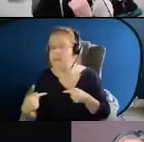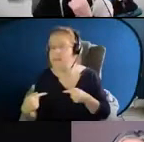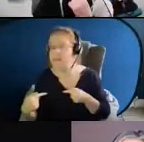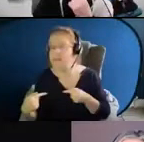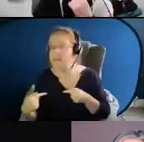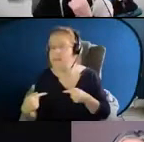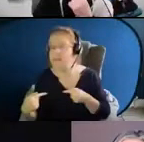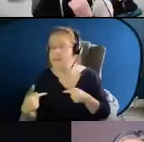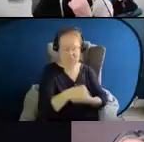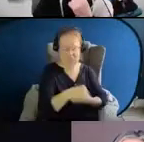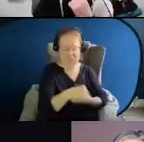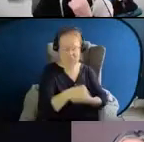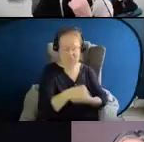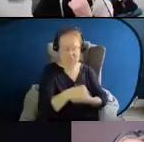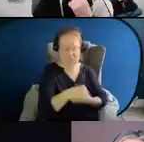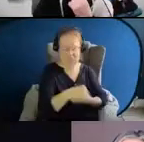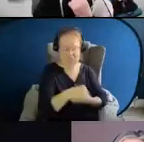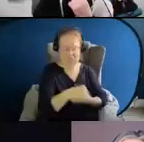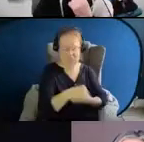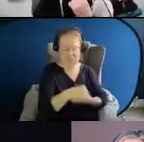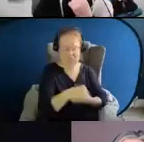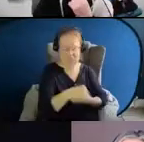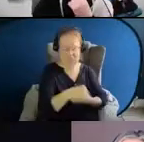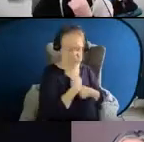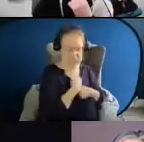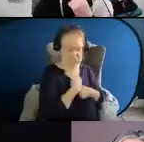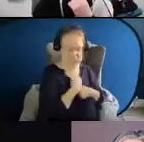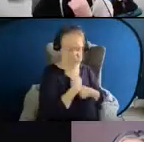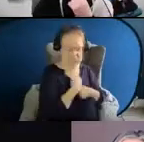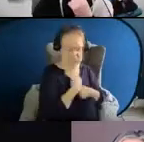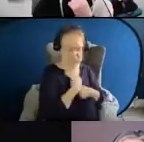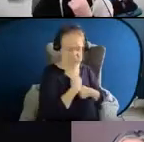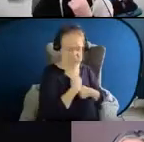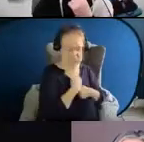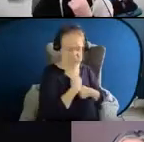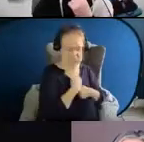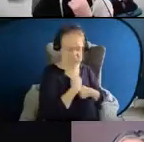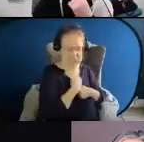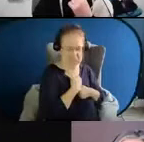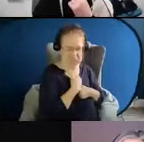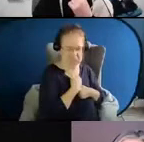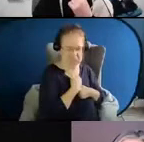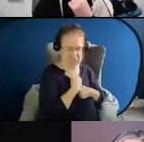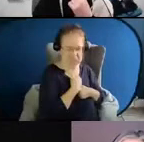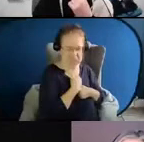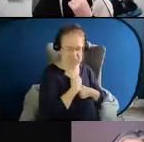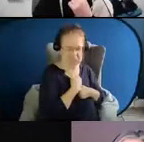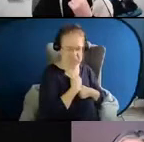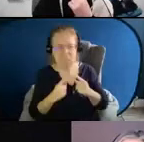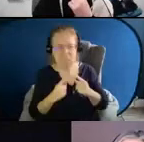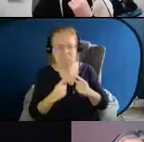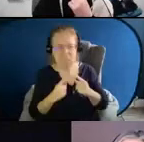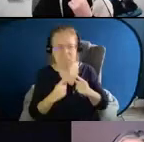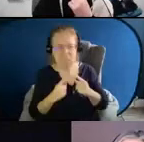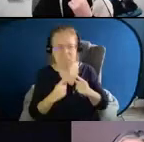with our tools or the advances that we're making, then in a sense, we're losing the competitive advantage